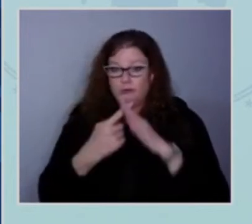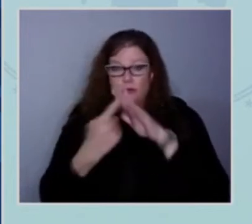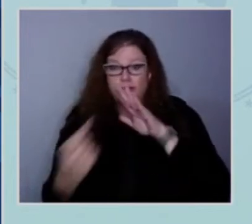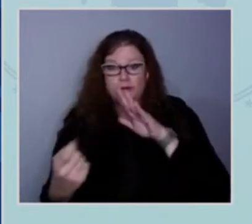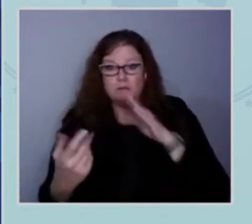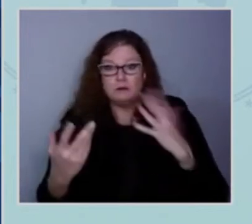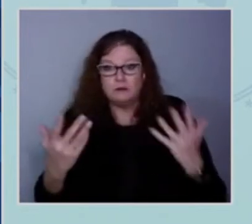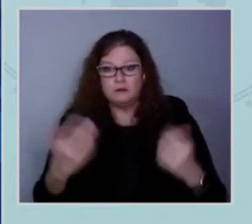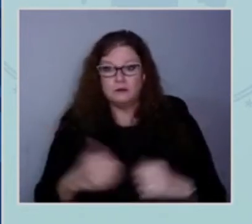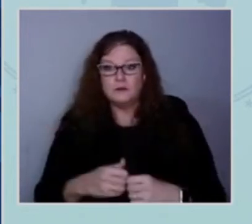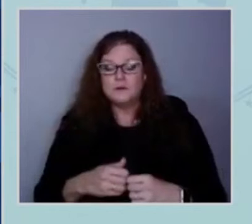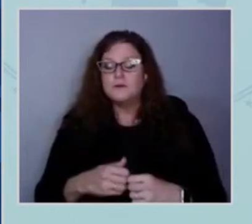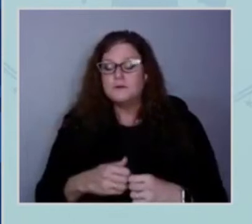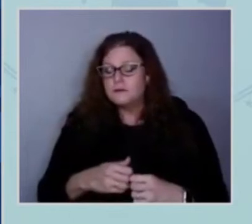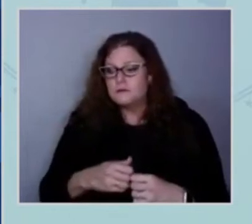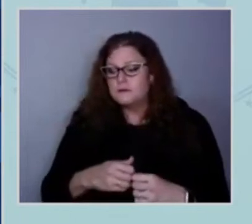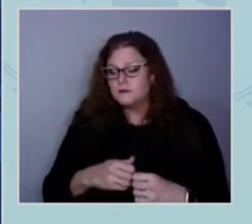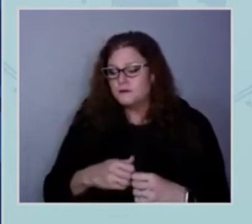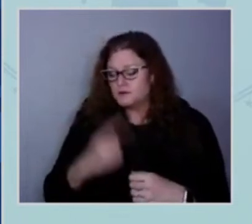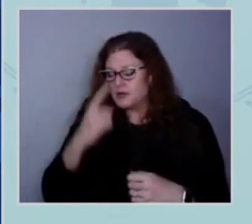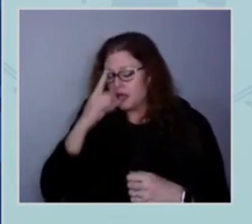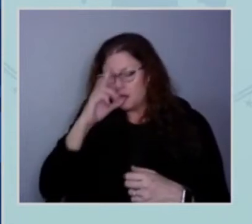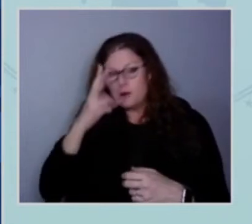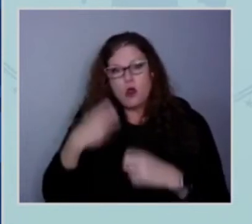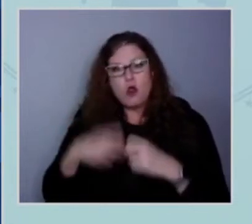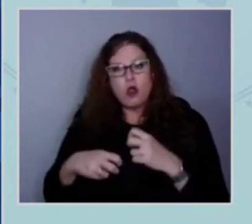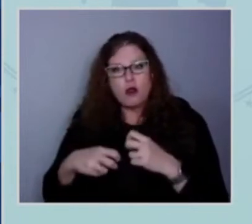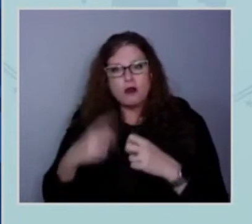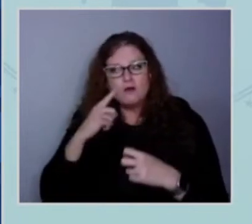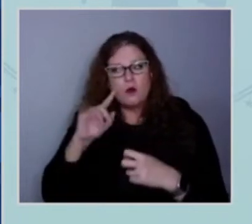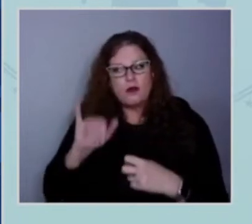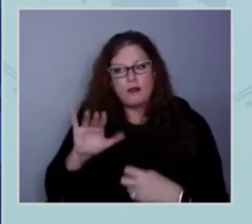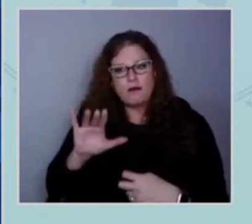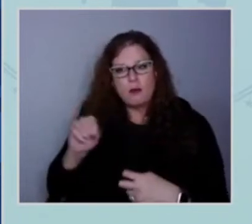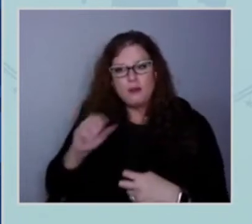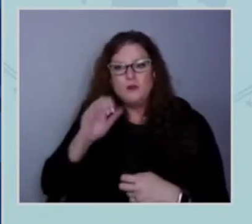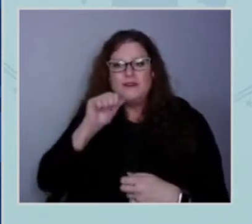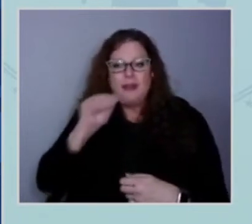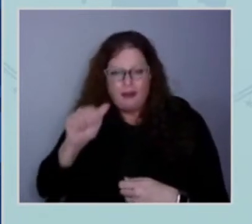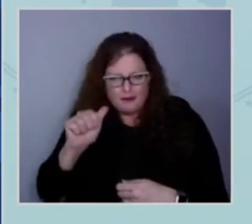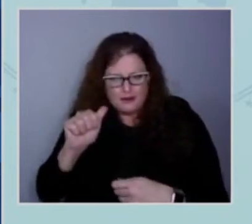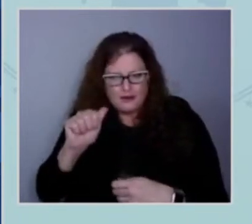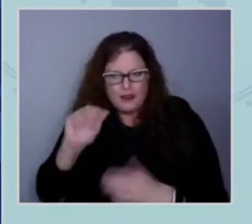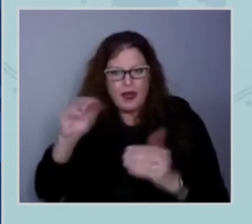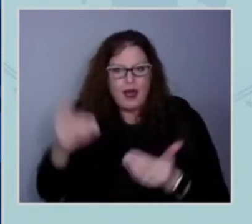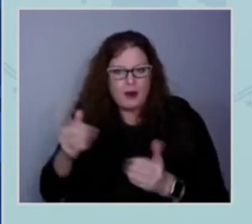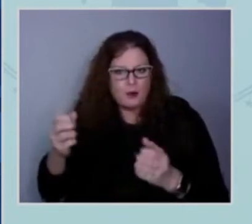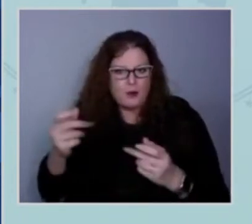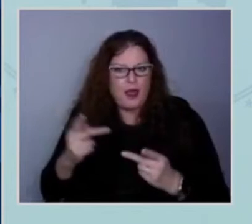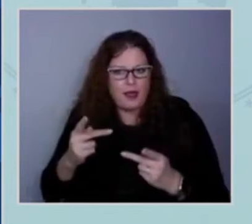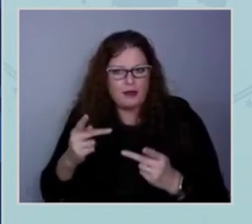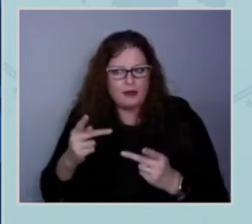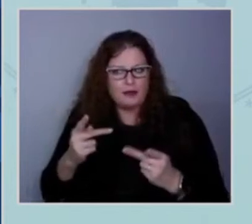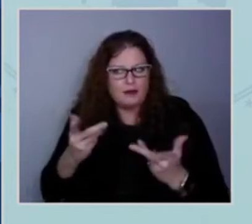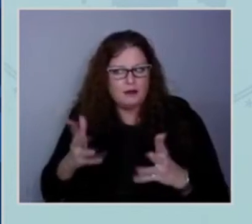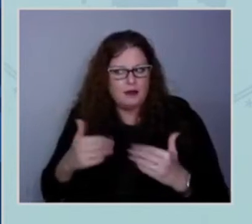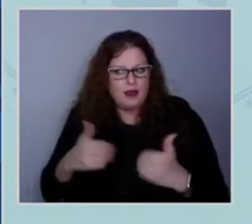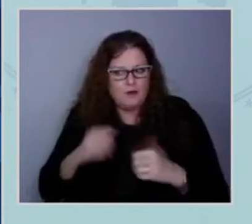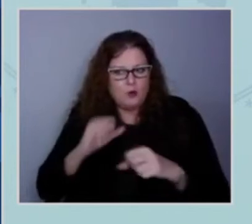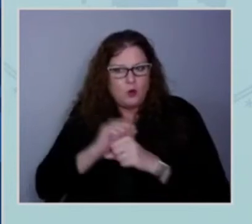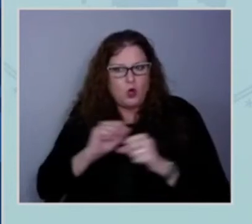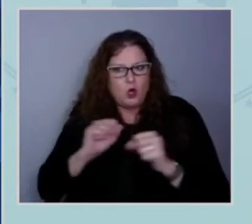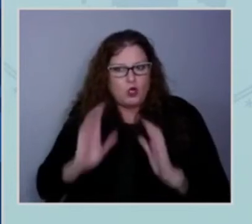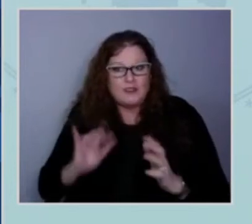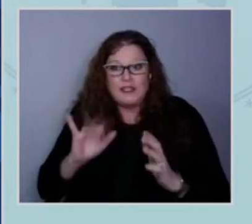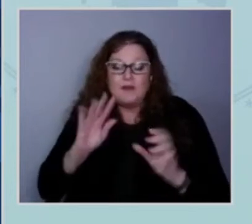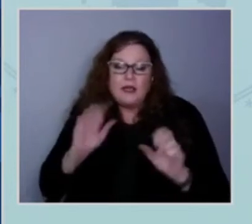Well, okay. It's ghosts. They're ghosts. All right, well, I think it's going to be hard for them to